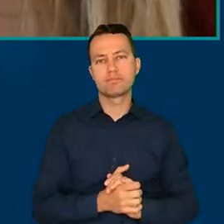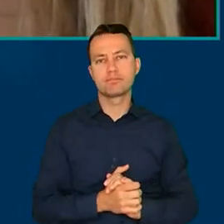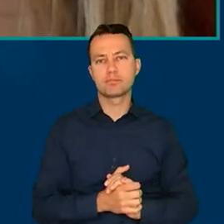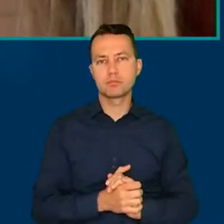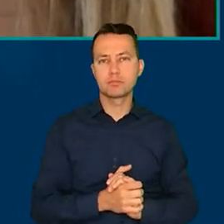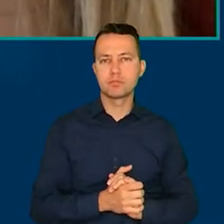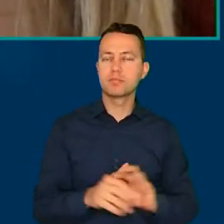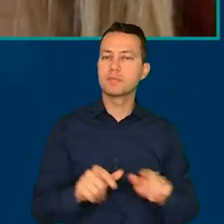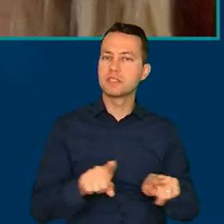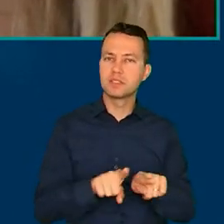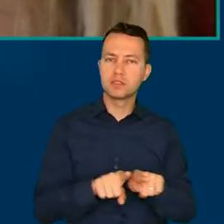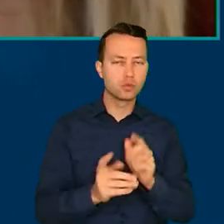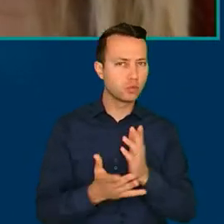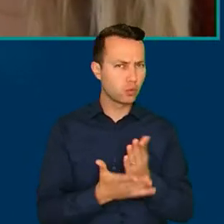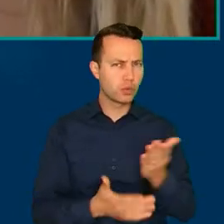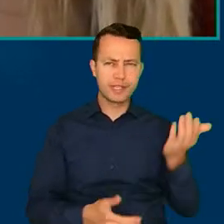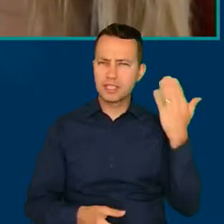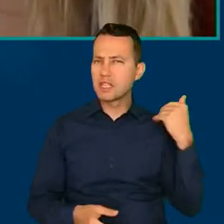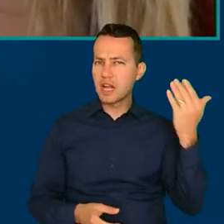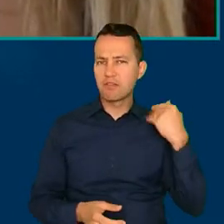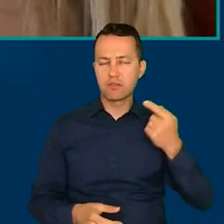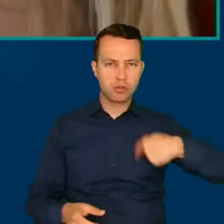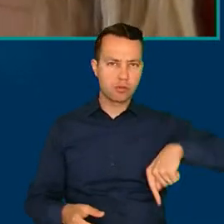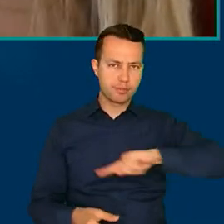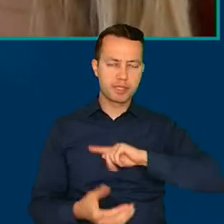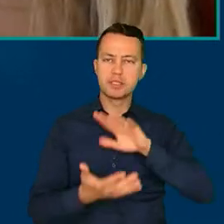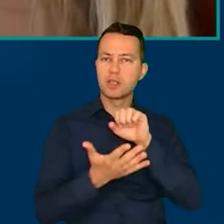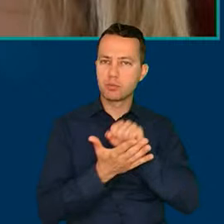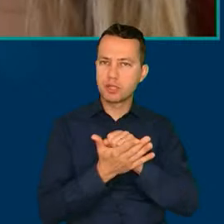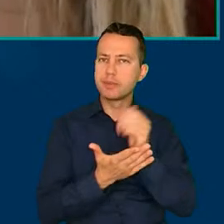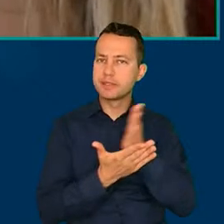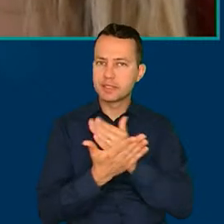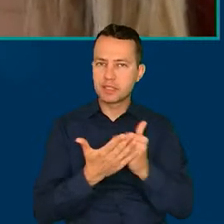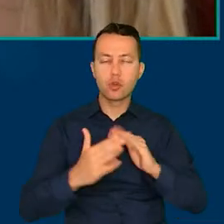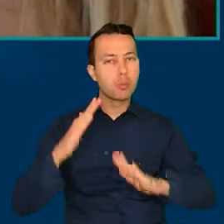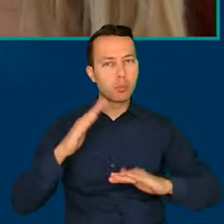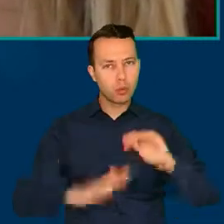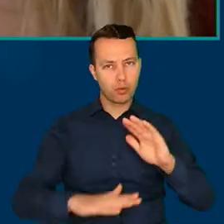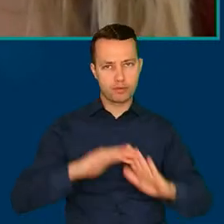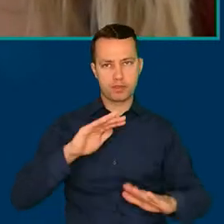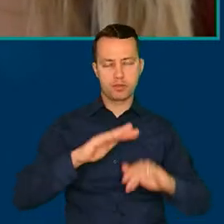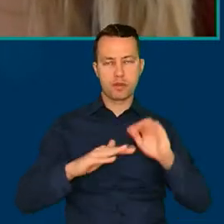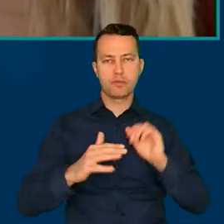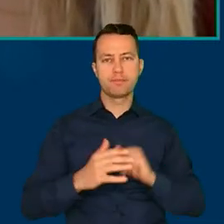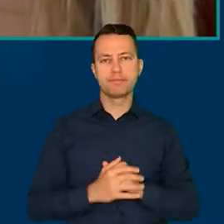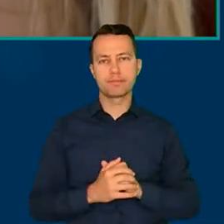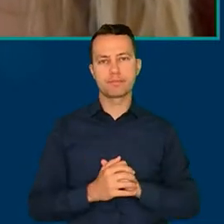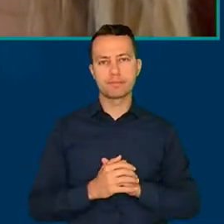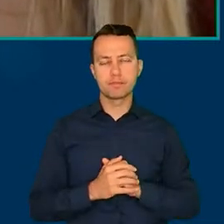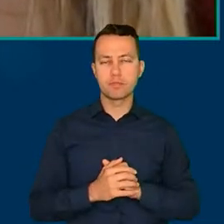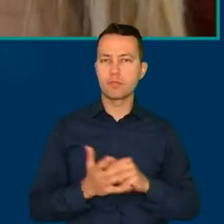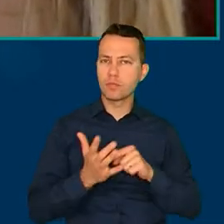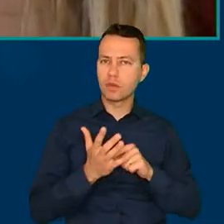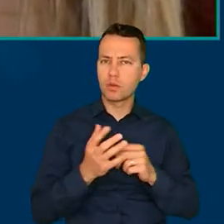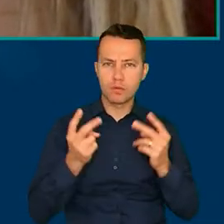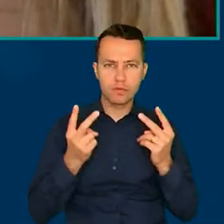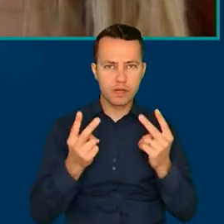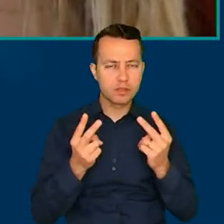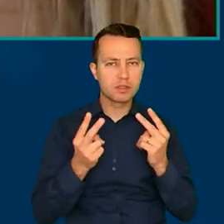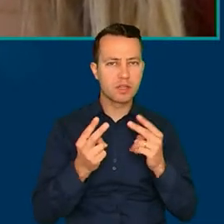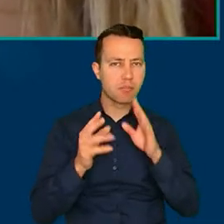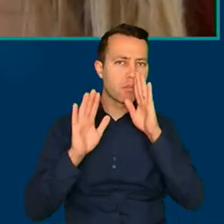for all sorts of companies, both in understanding what their exposure to risk looks like, but also in prioritizing and coming up with